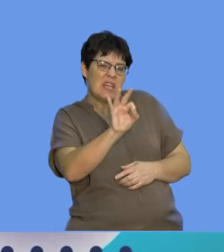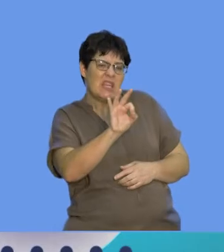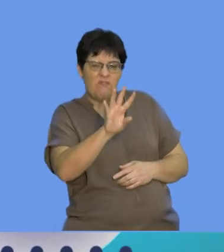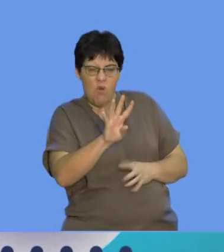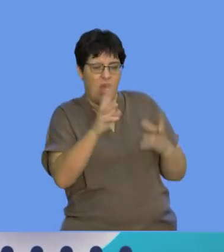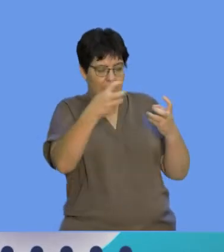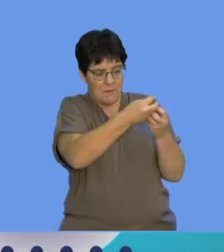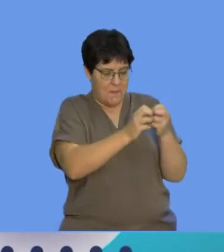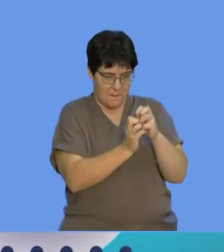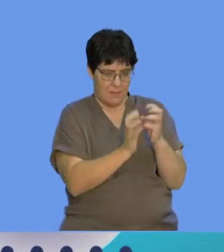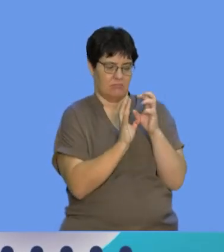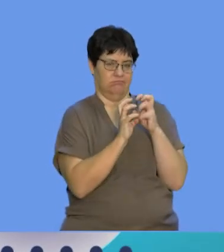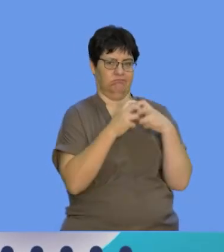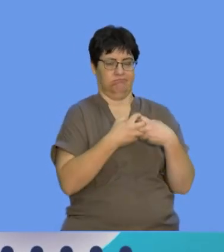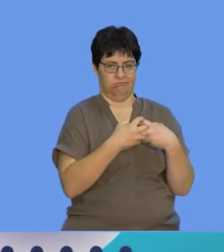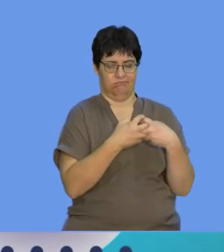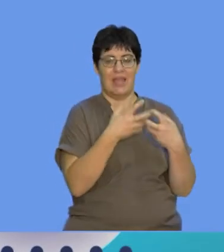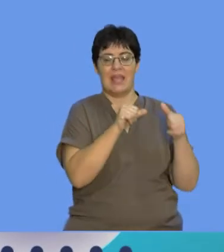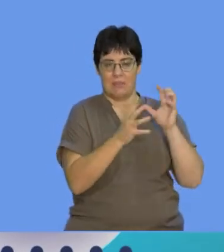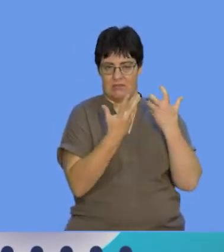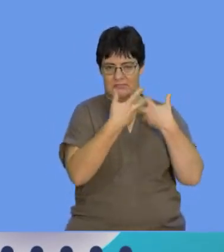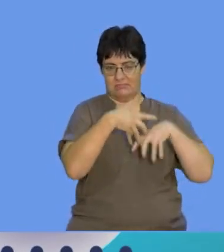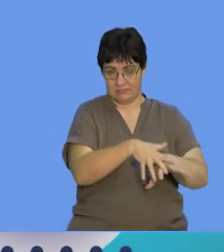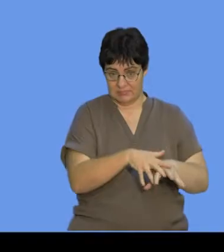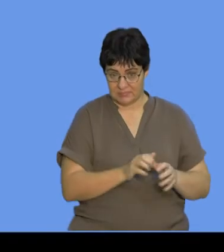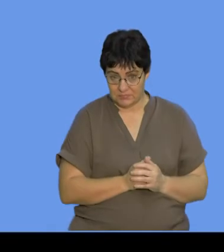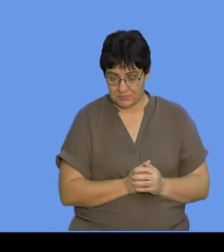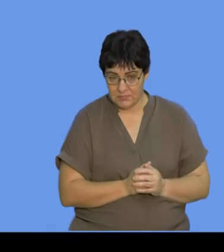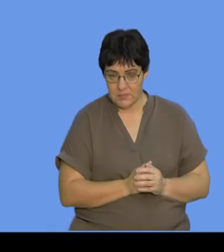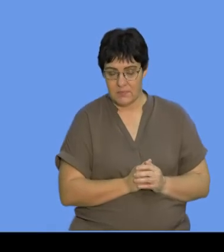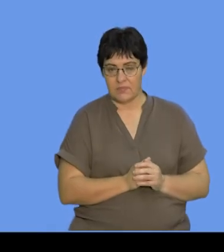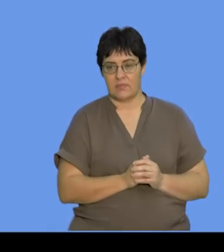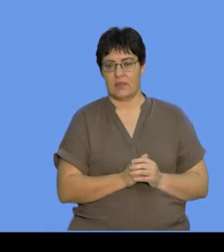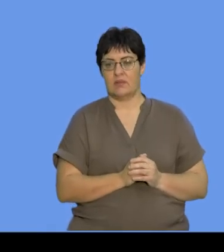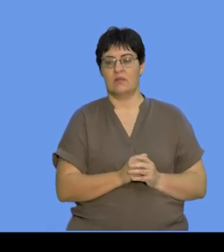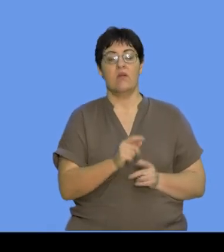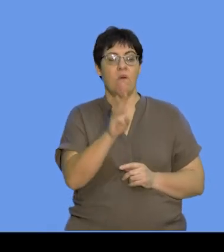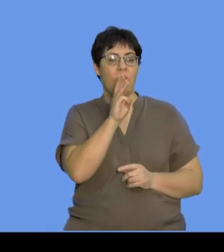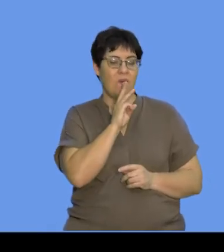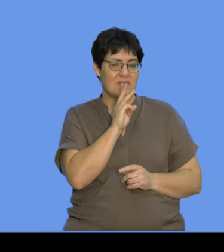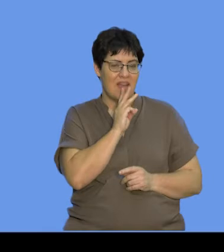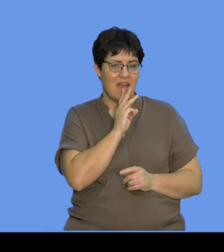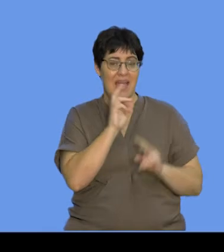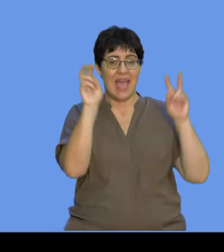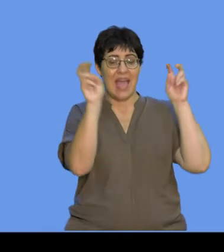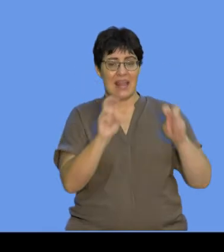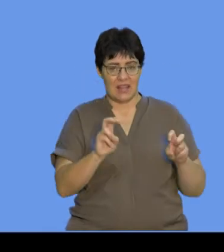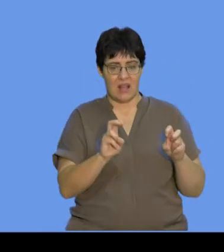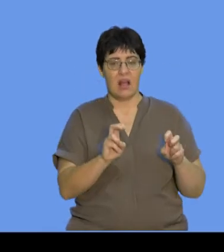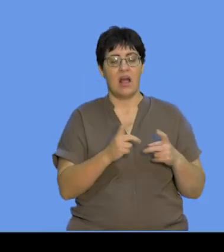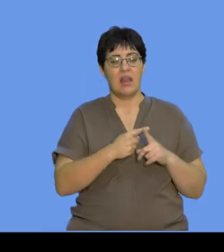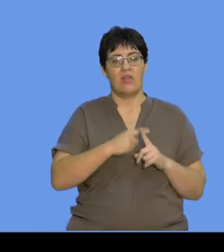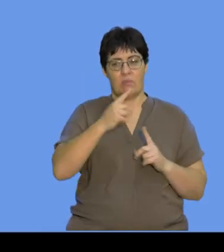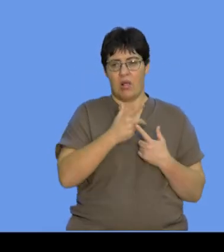be different, then it makes up what type of a material? A compound, right? So water is a poor electrical and thermal conductor in